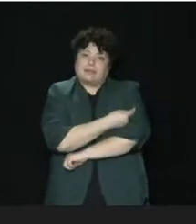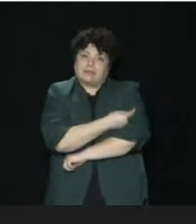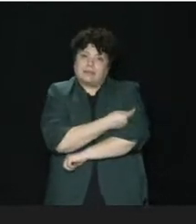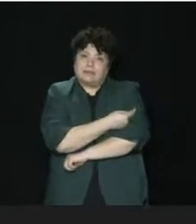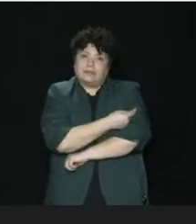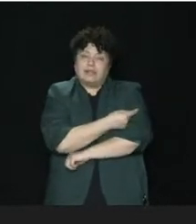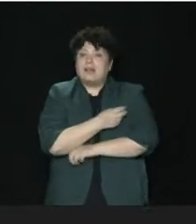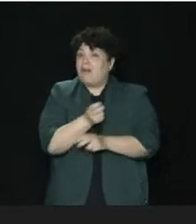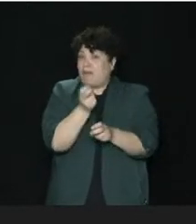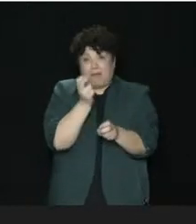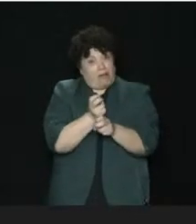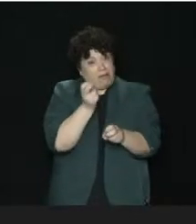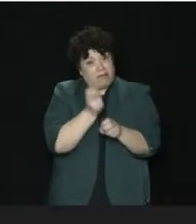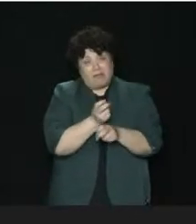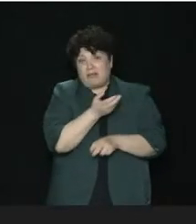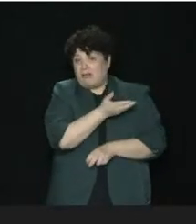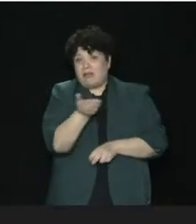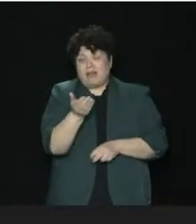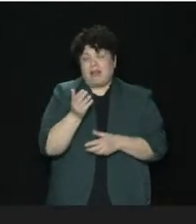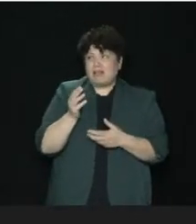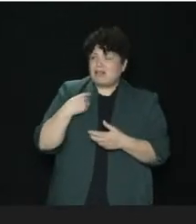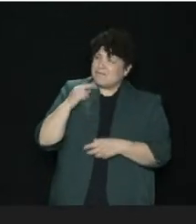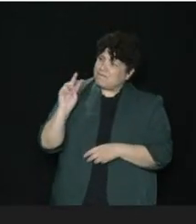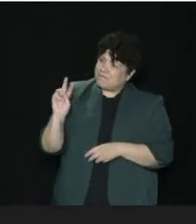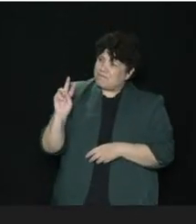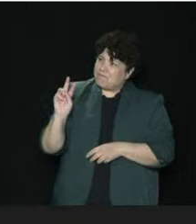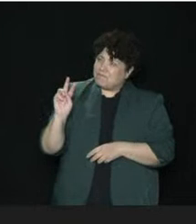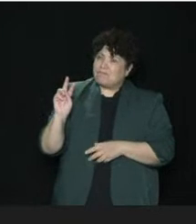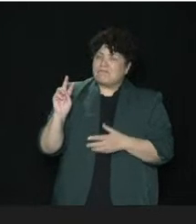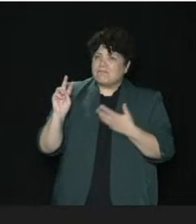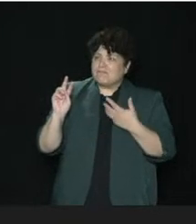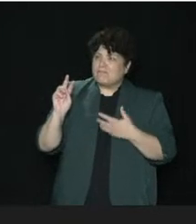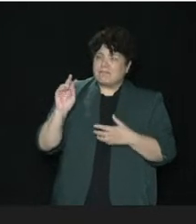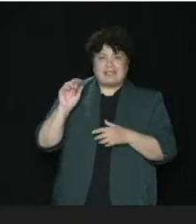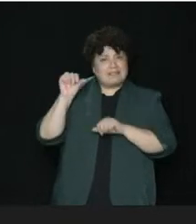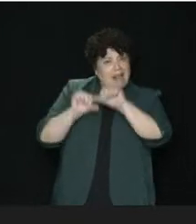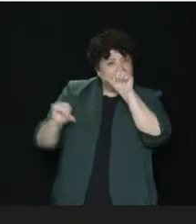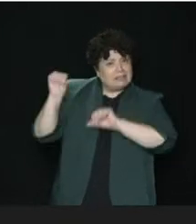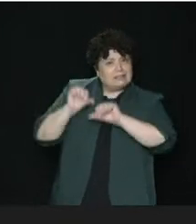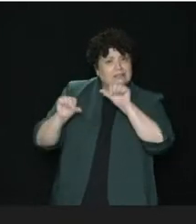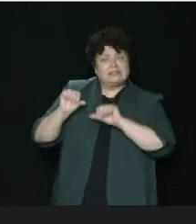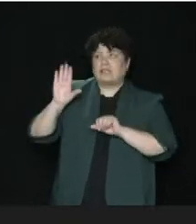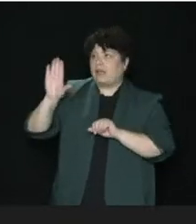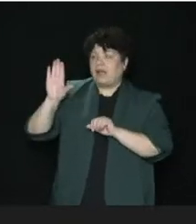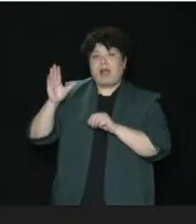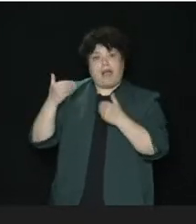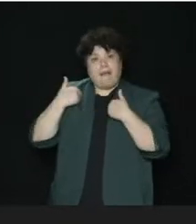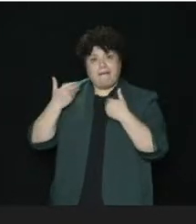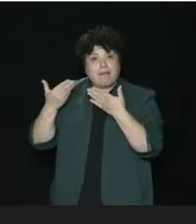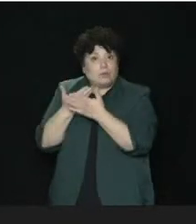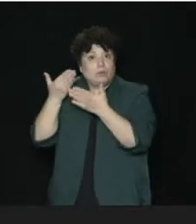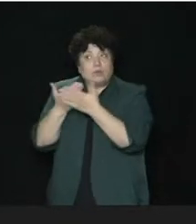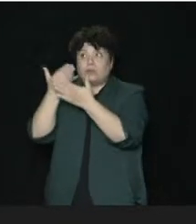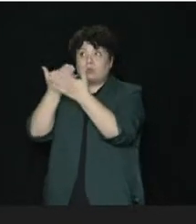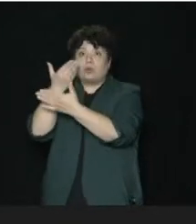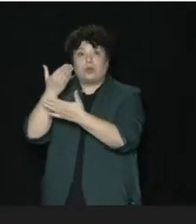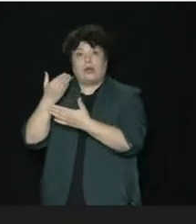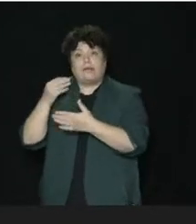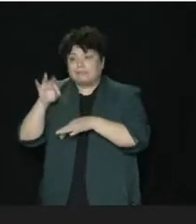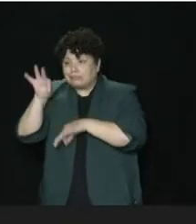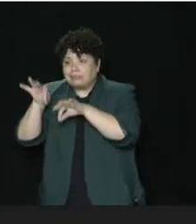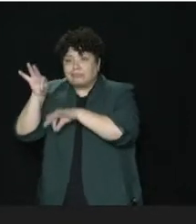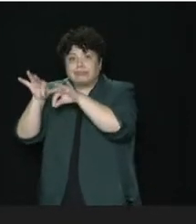hard for people to understand evolving science and evolving data. That's what's been so